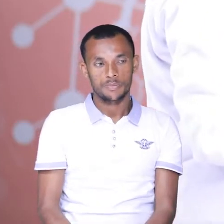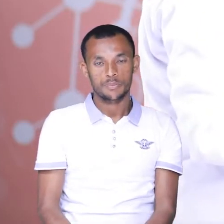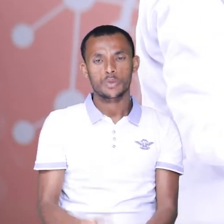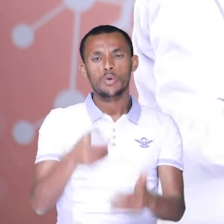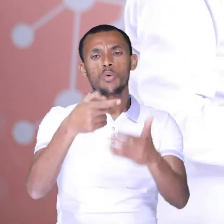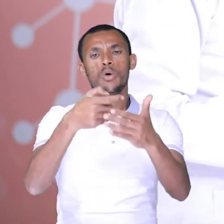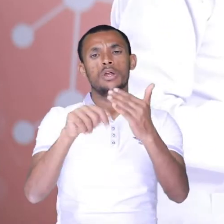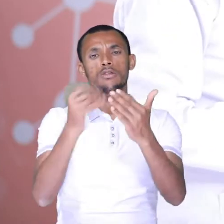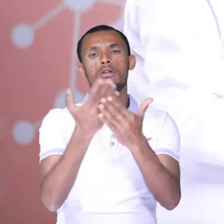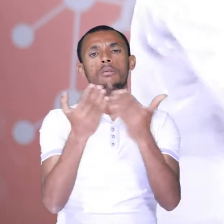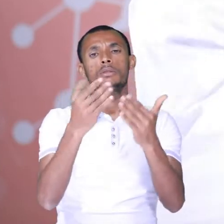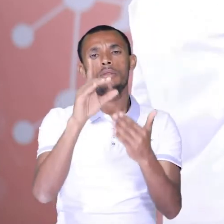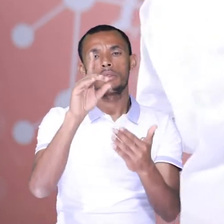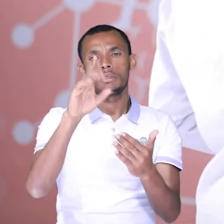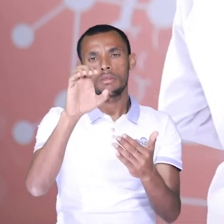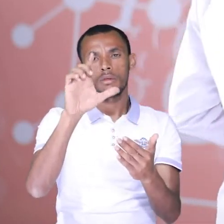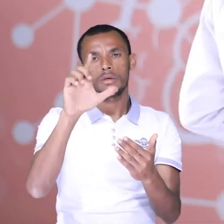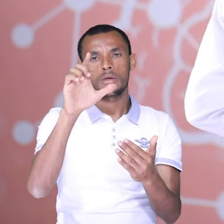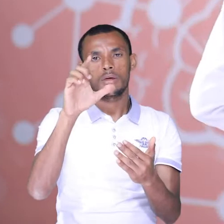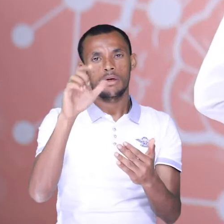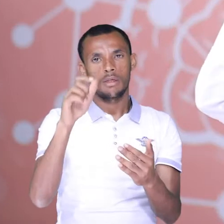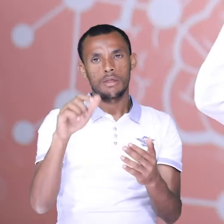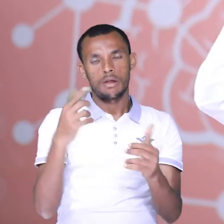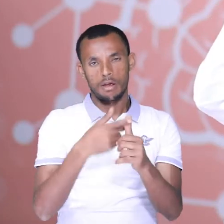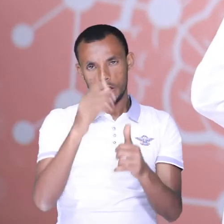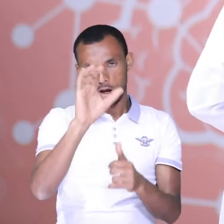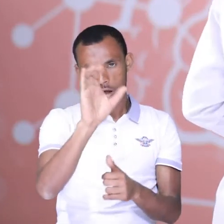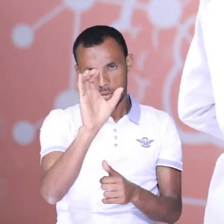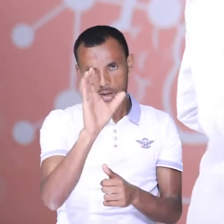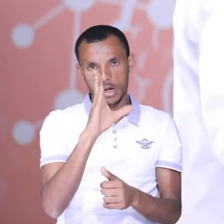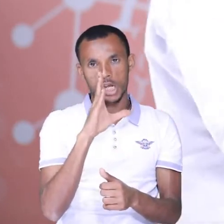what are the elements in decane? These are carbon and